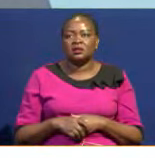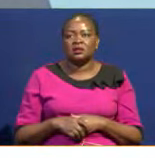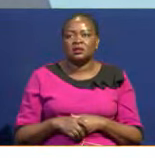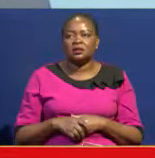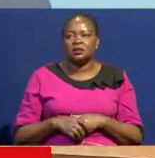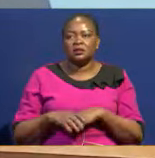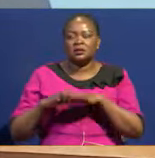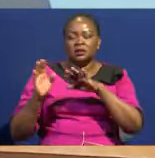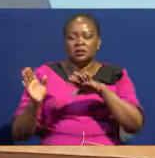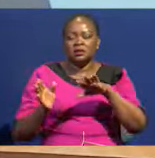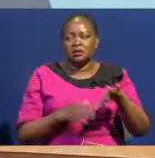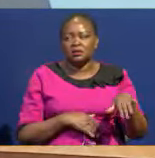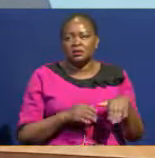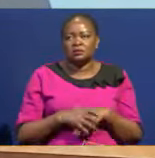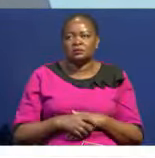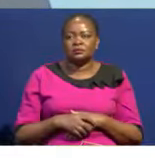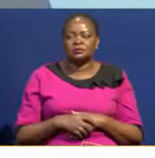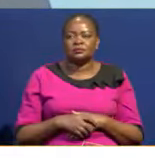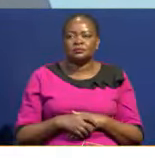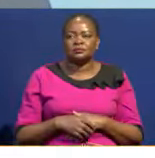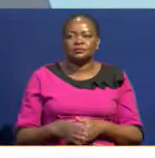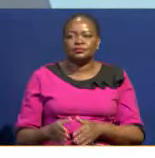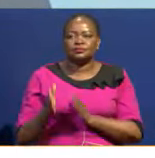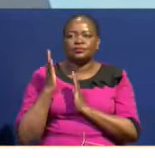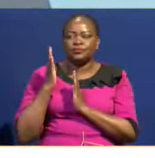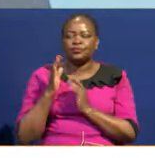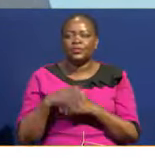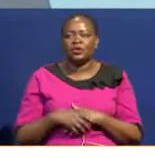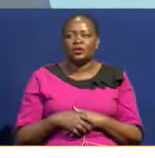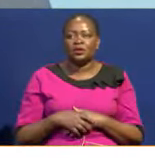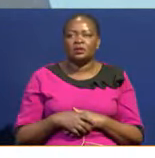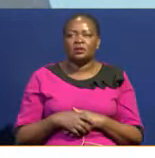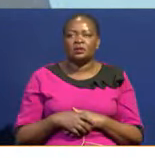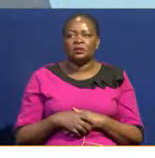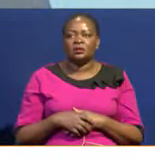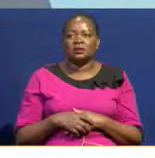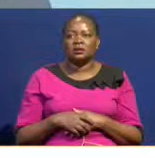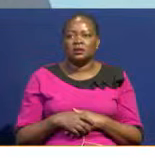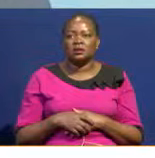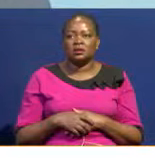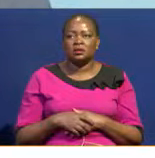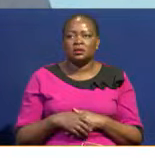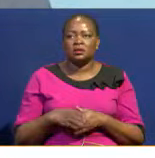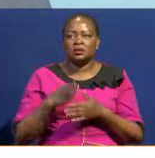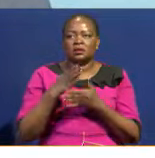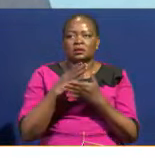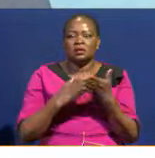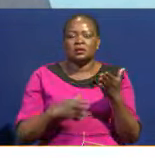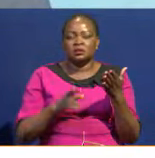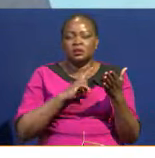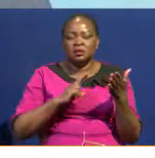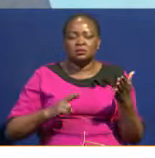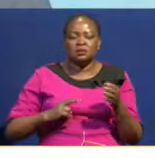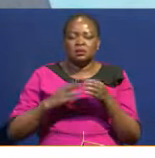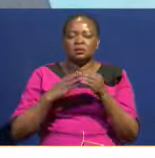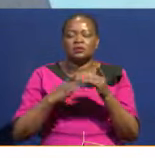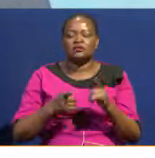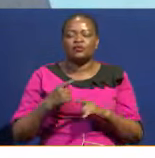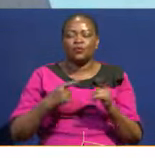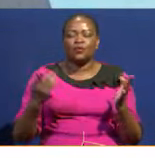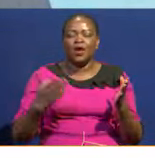Let's now shift gears to matters of security, where a section of religious leaders